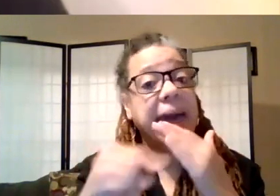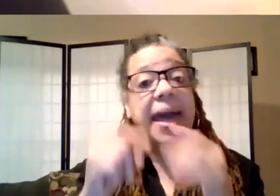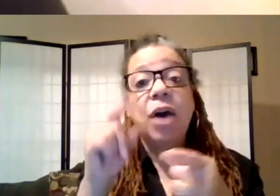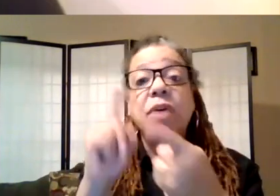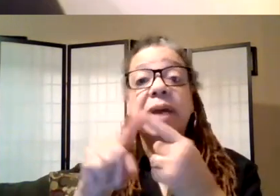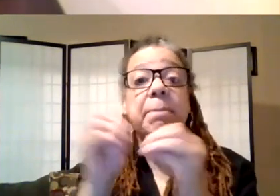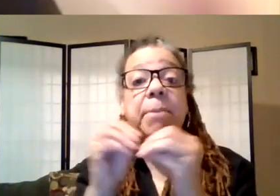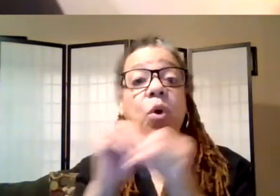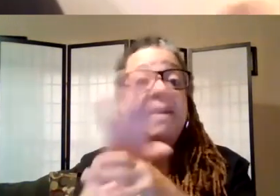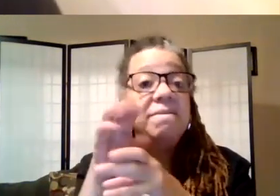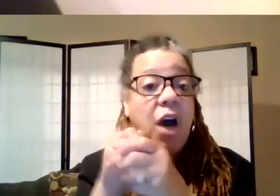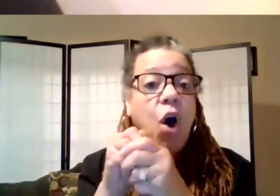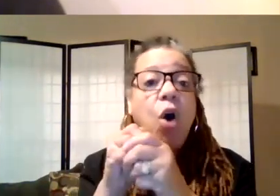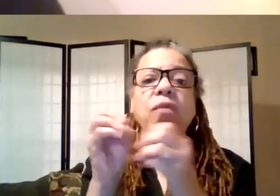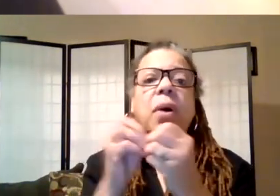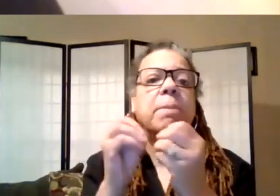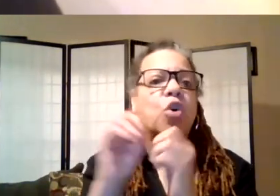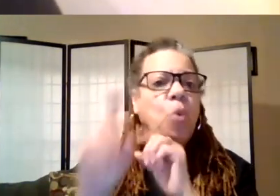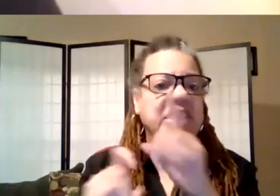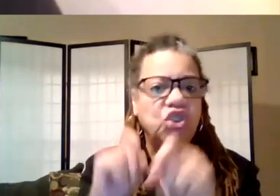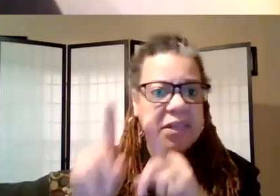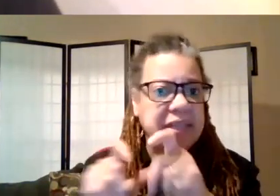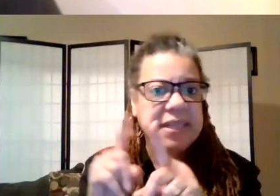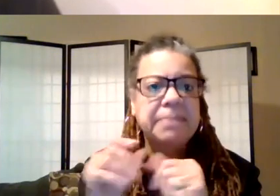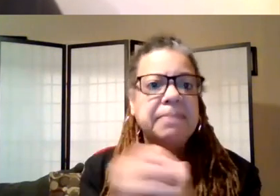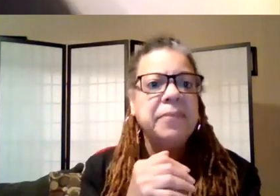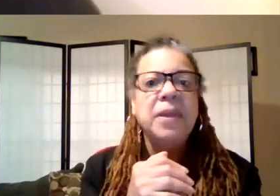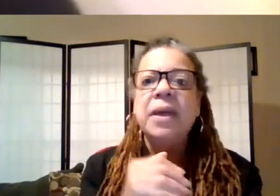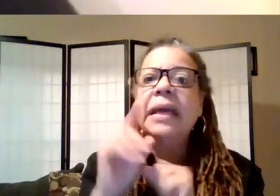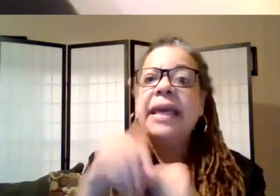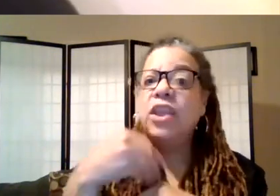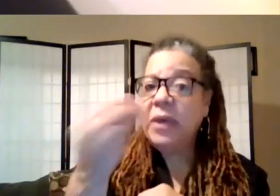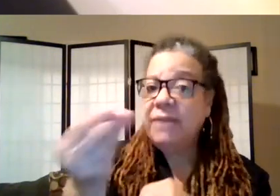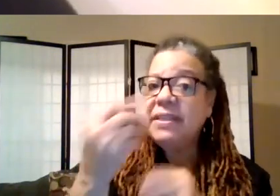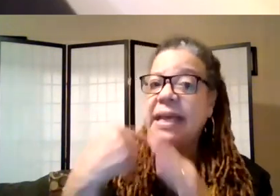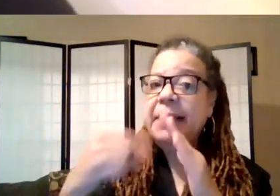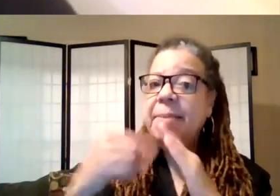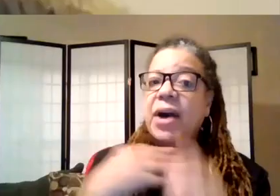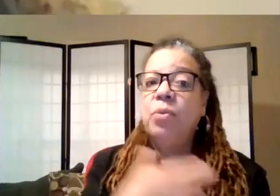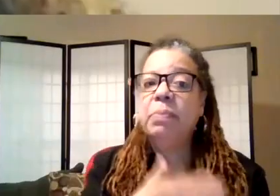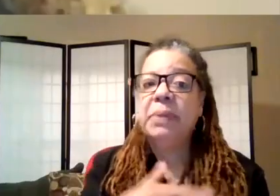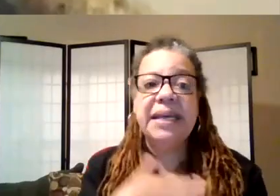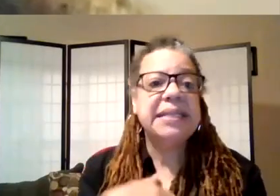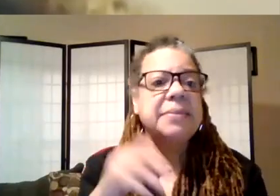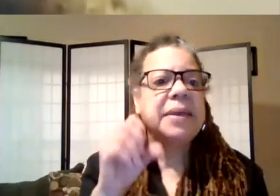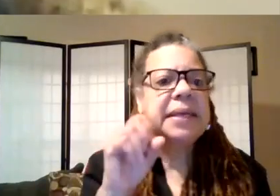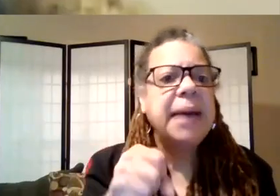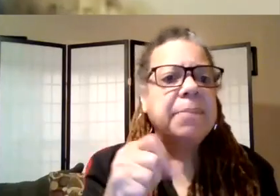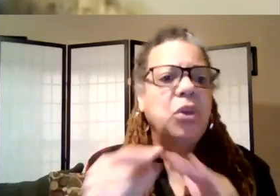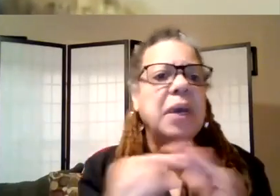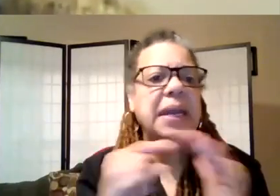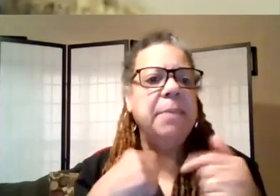more involved or to ask more questions, is there an email you can provide for that? You could email me at